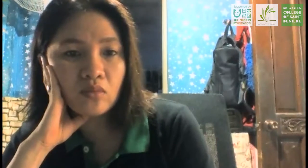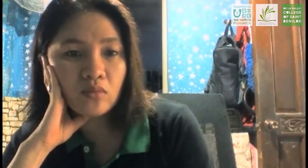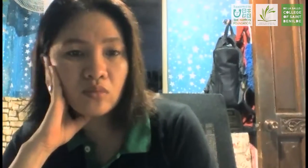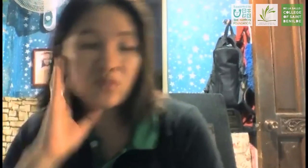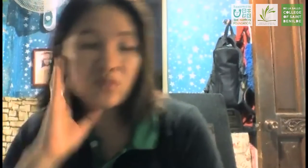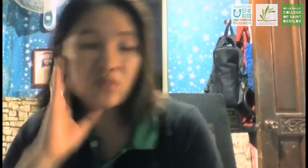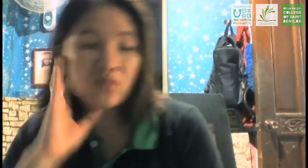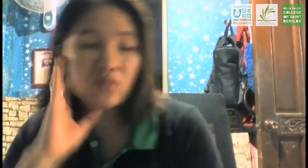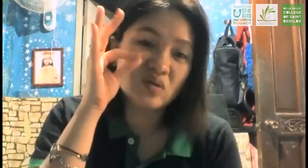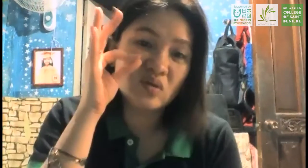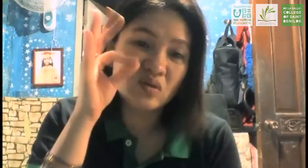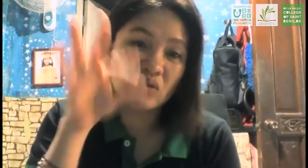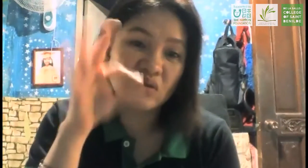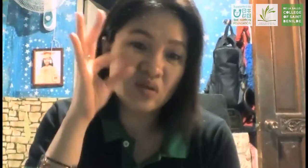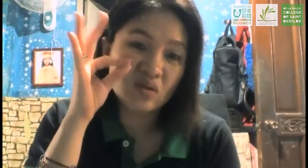just exchange that.